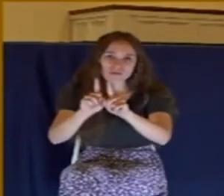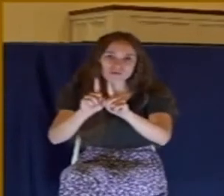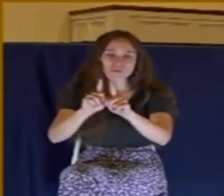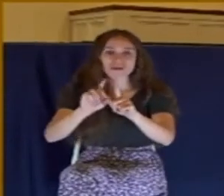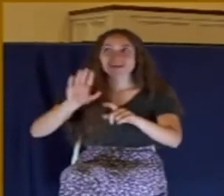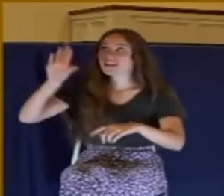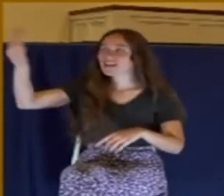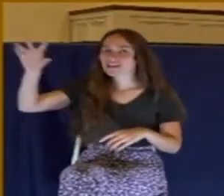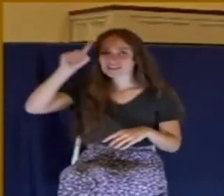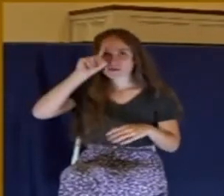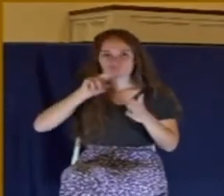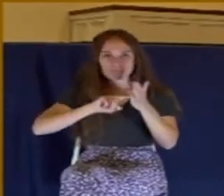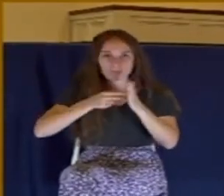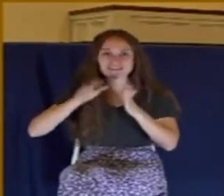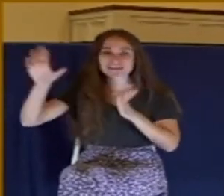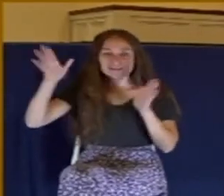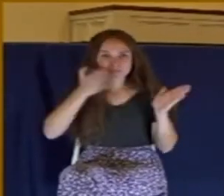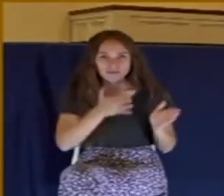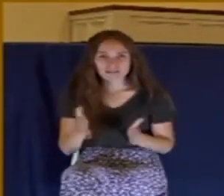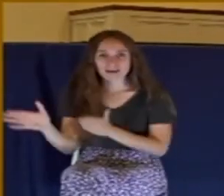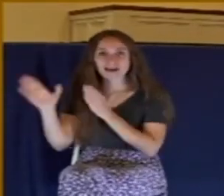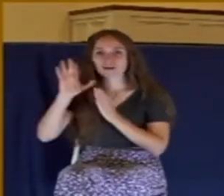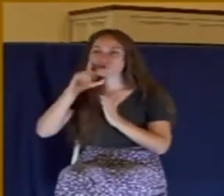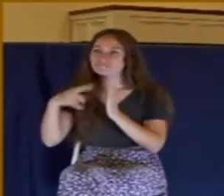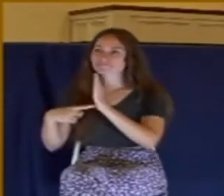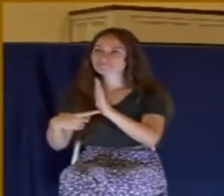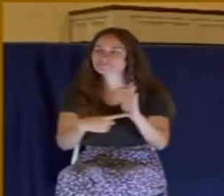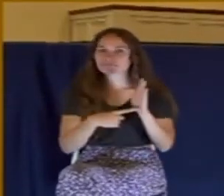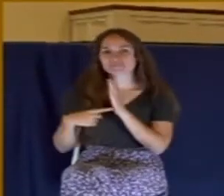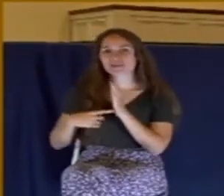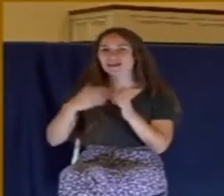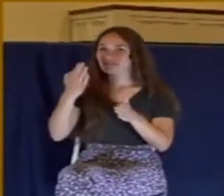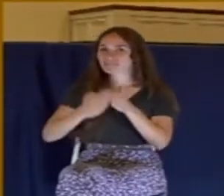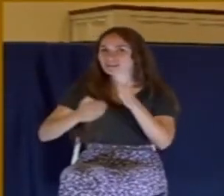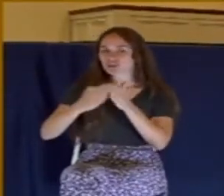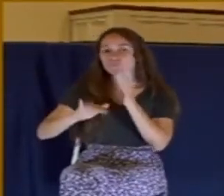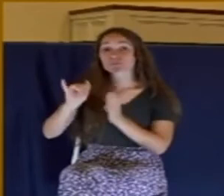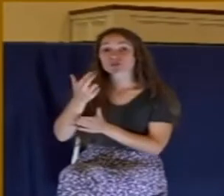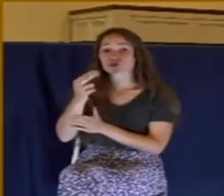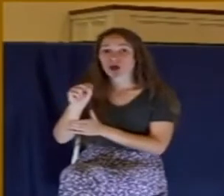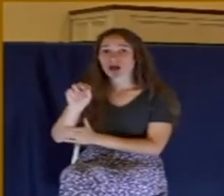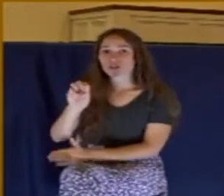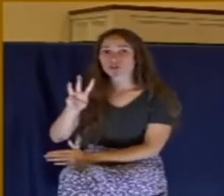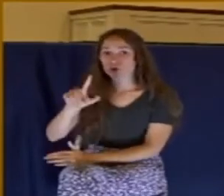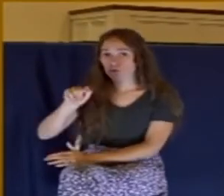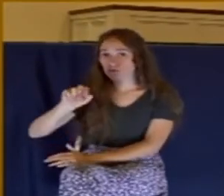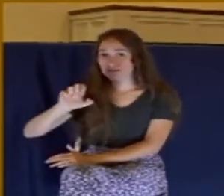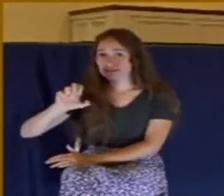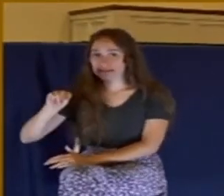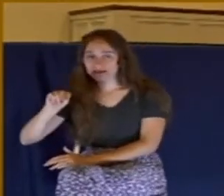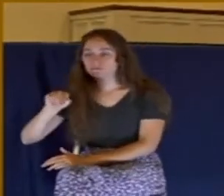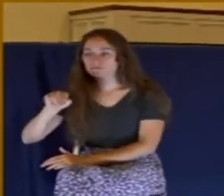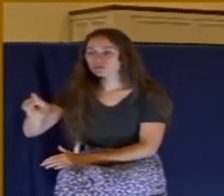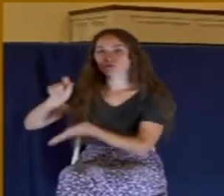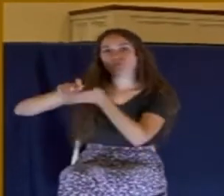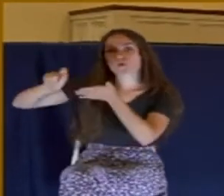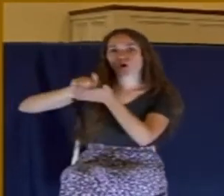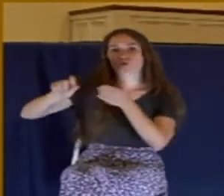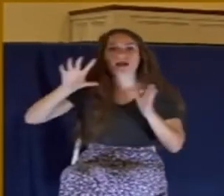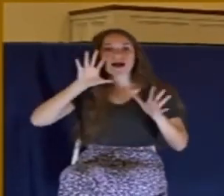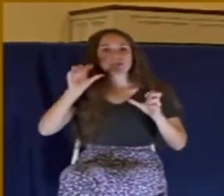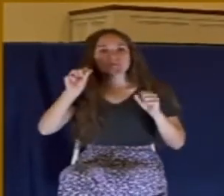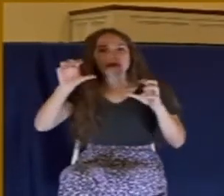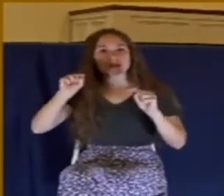in it. Let me just close with this. John Newton was the writer of Amazing Grace, and he watched his wife die of